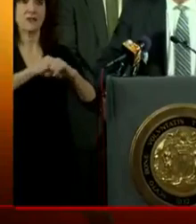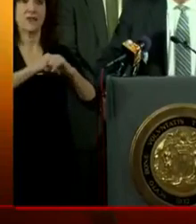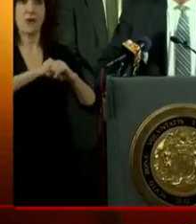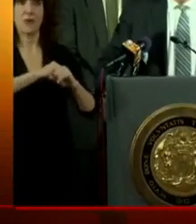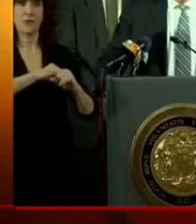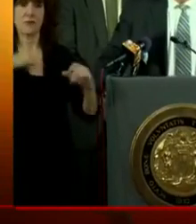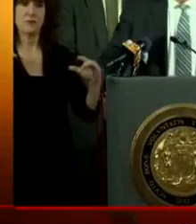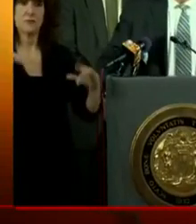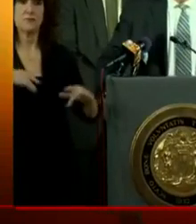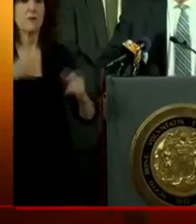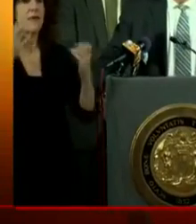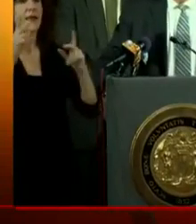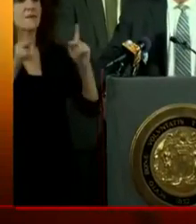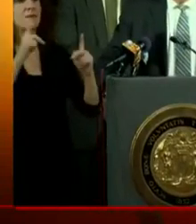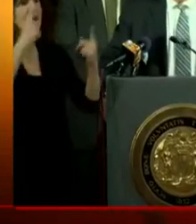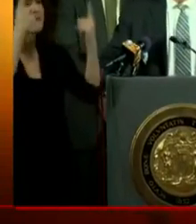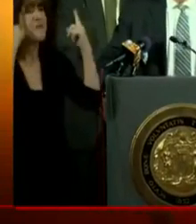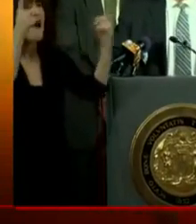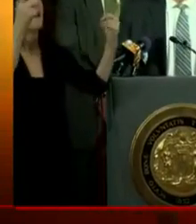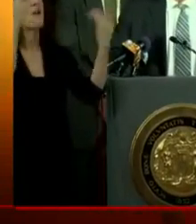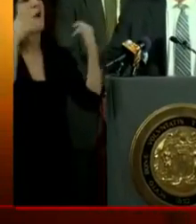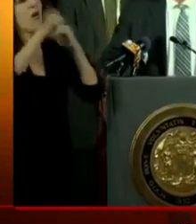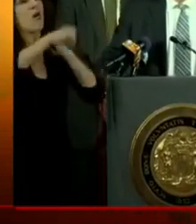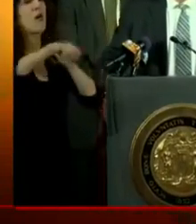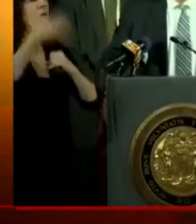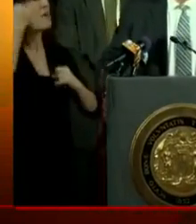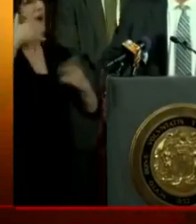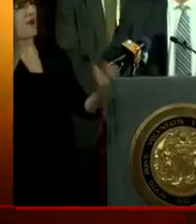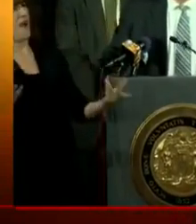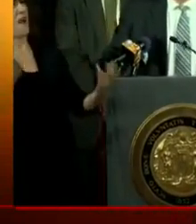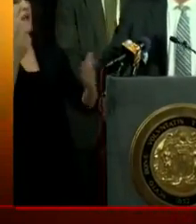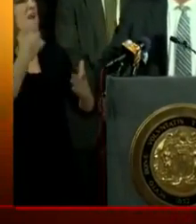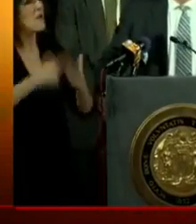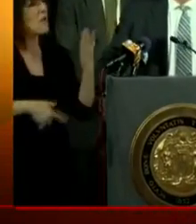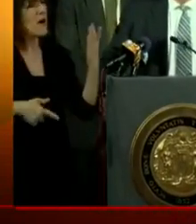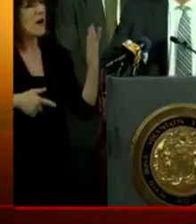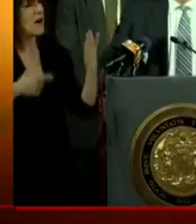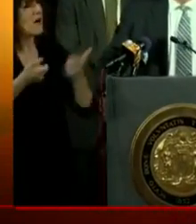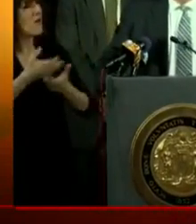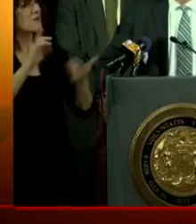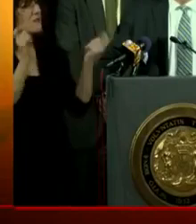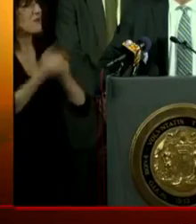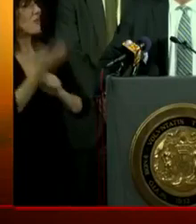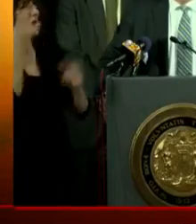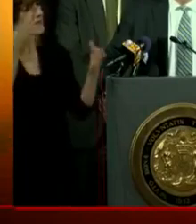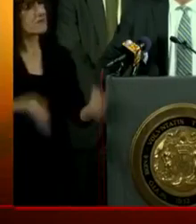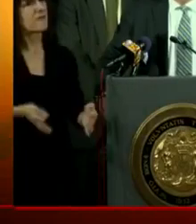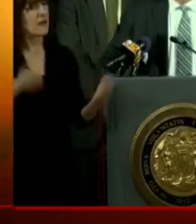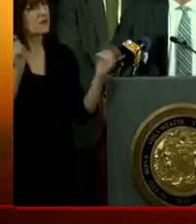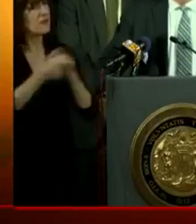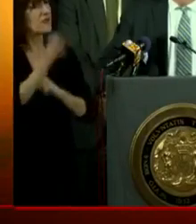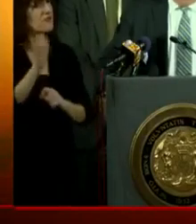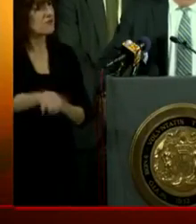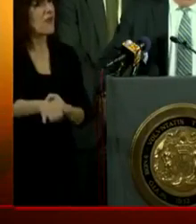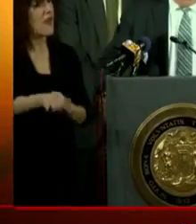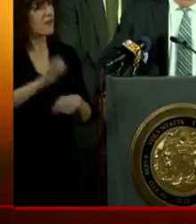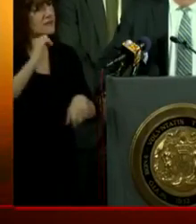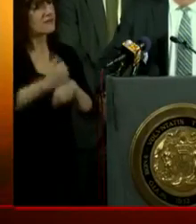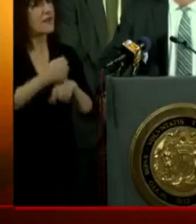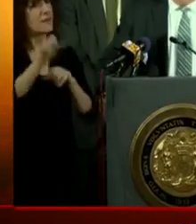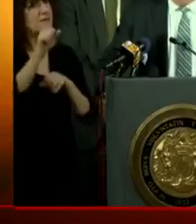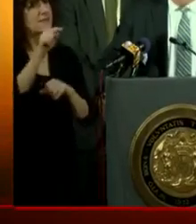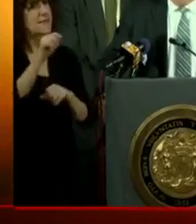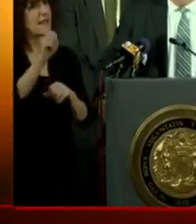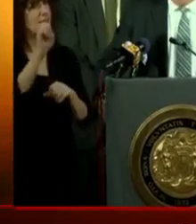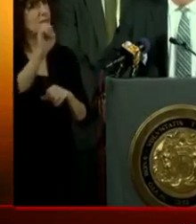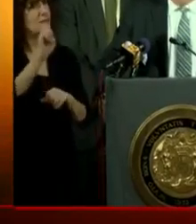the response you got was, finally, what took so long? What was the tipping point for you that made you declare this state of